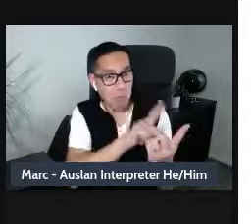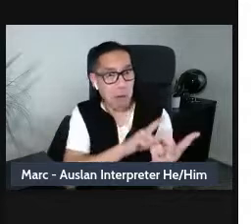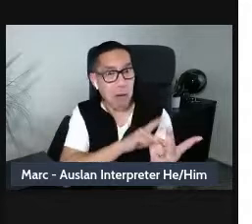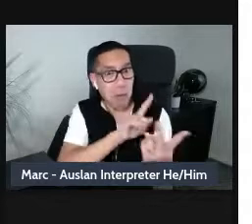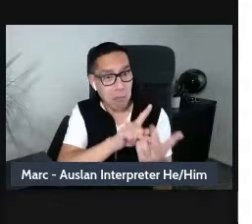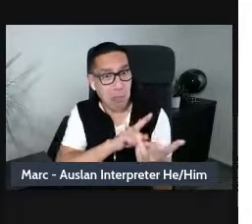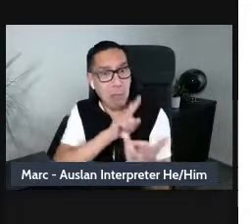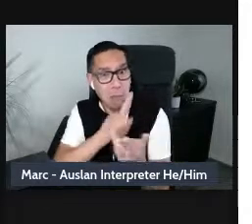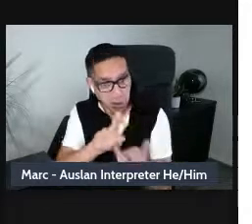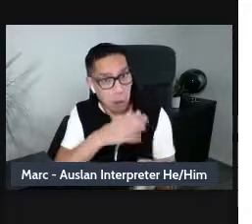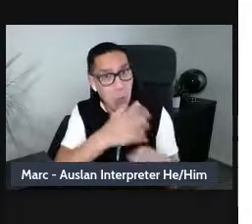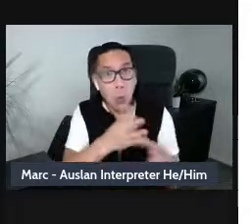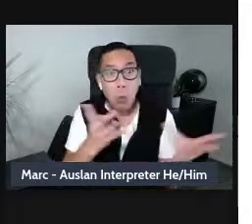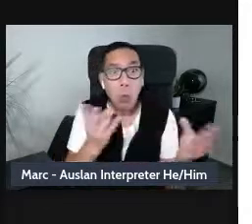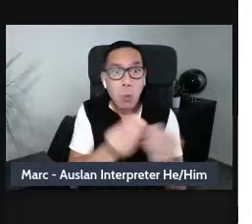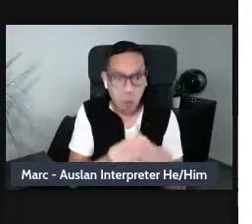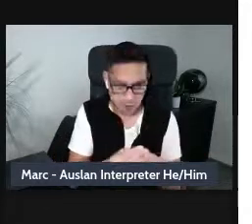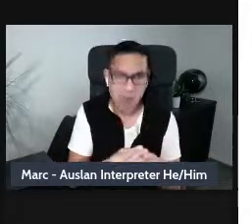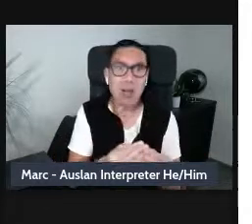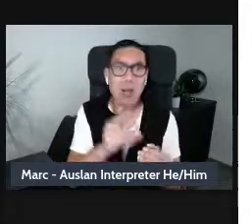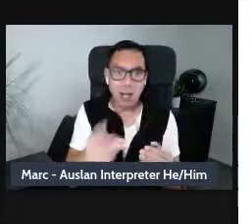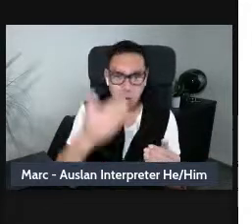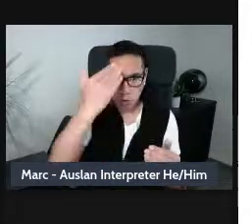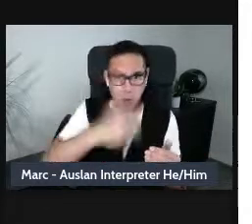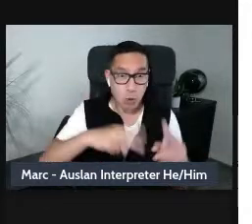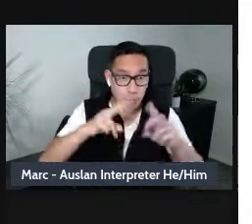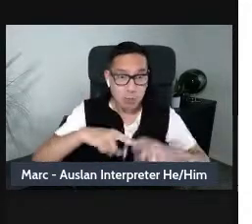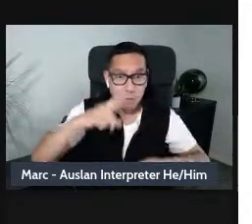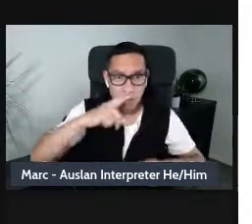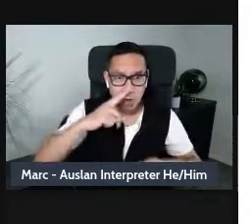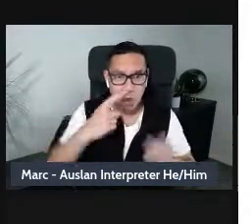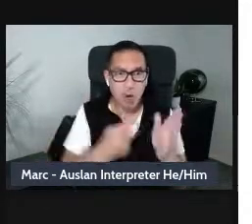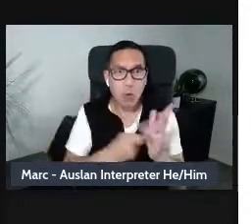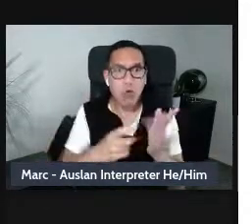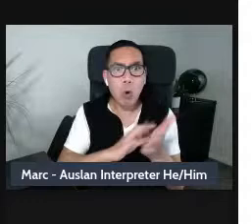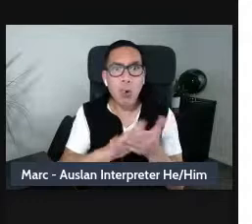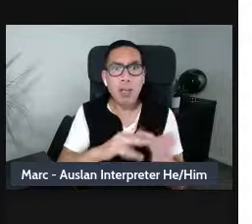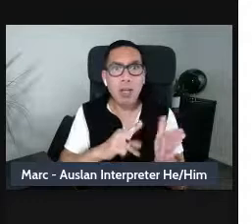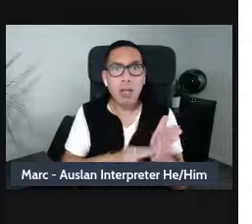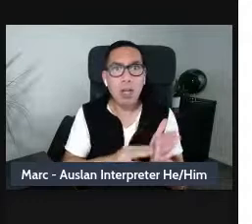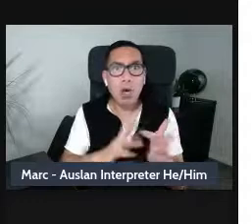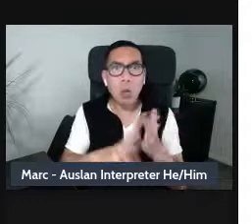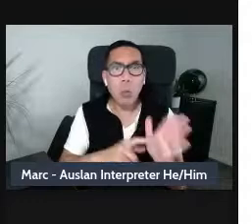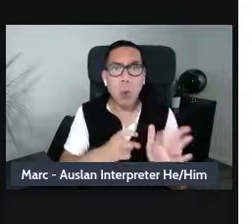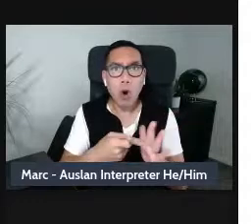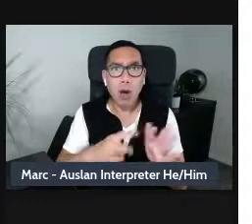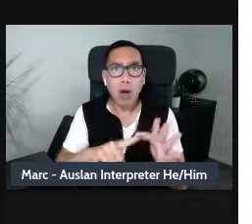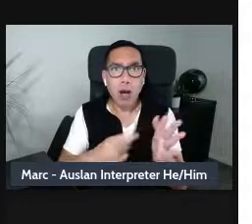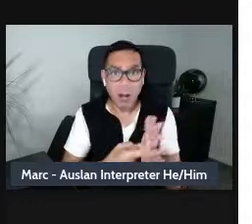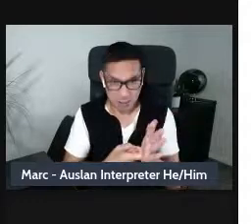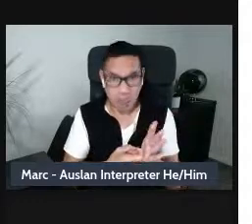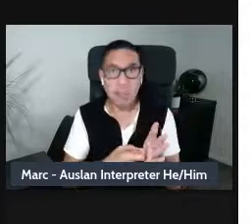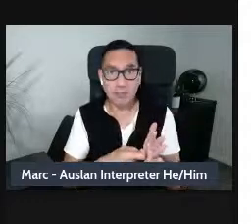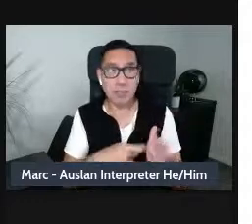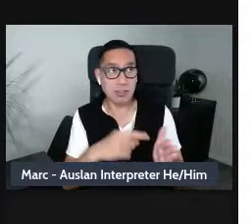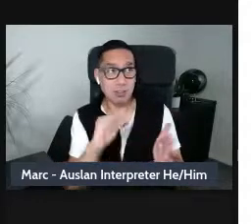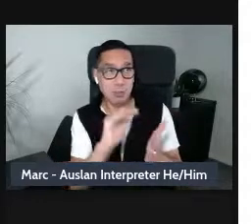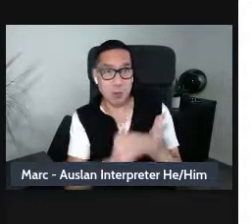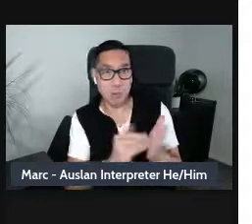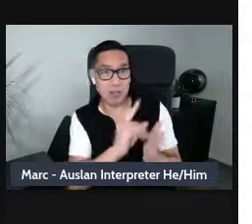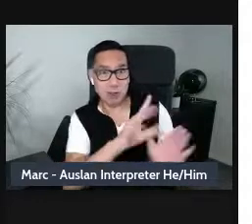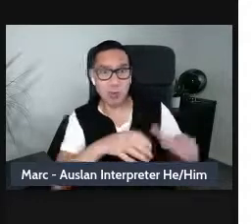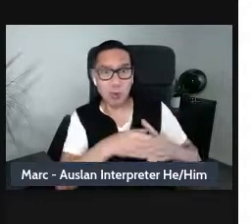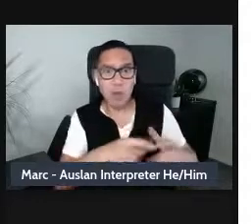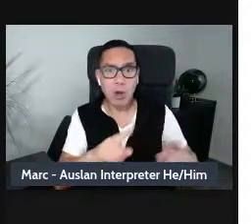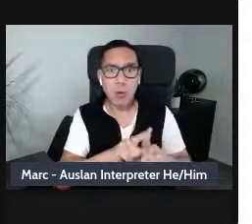researchers, Rowan Walker and Michael Nielsen, who lead the group that I'm currently in, and also Professor Neil Spratt, who was my